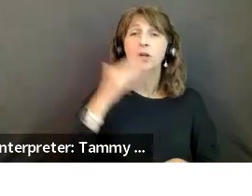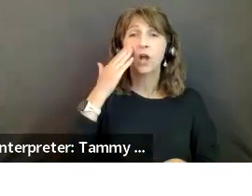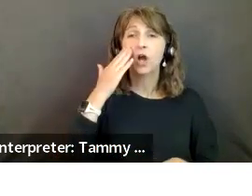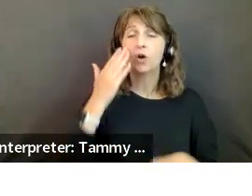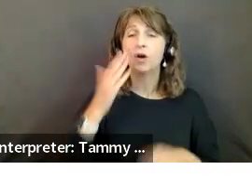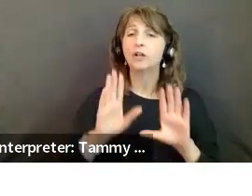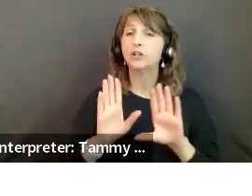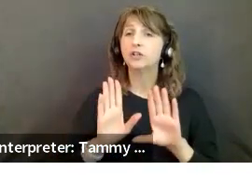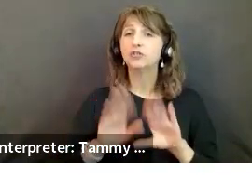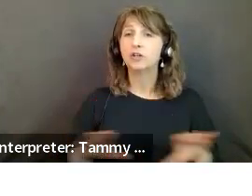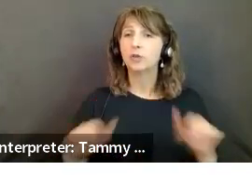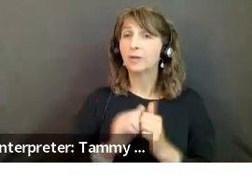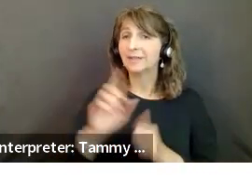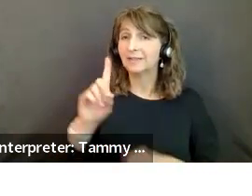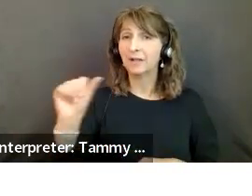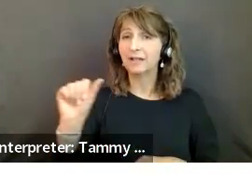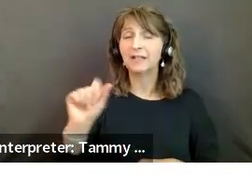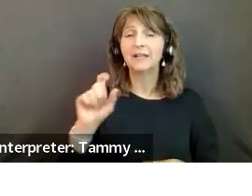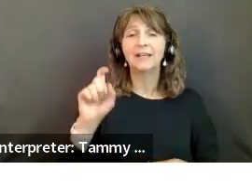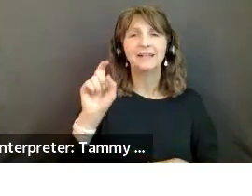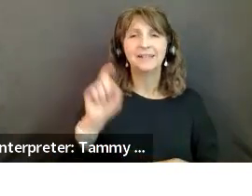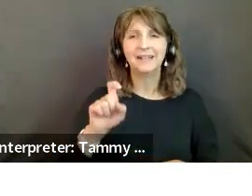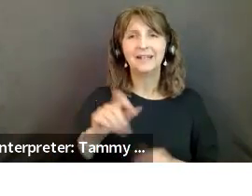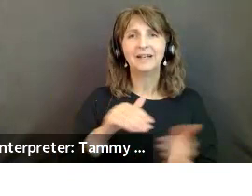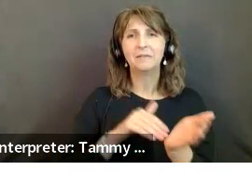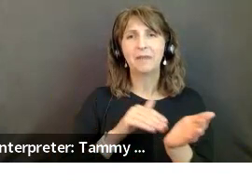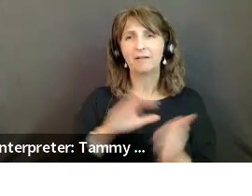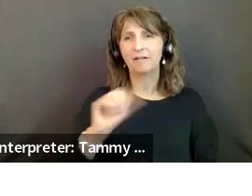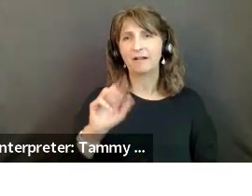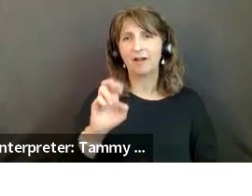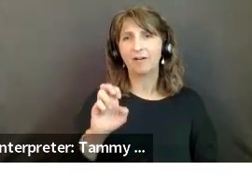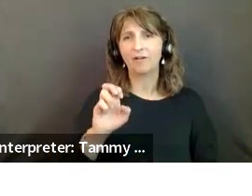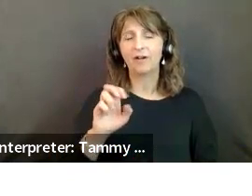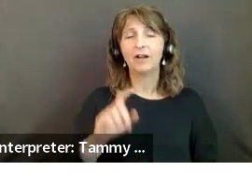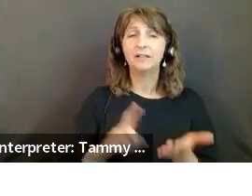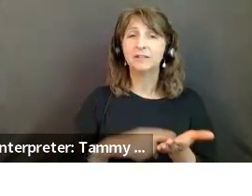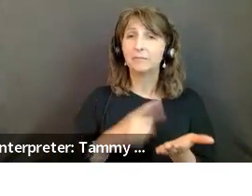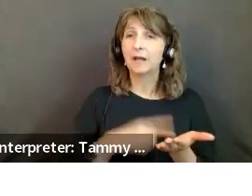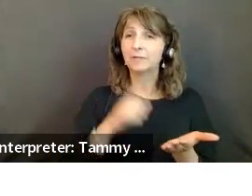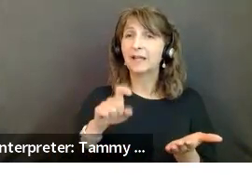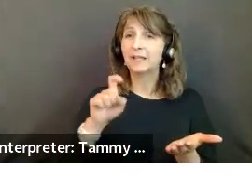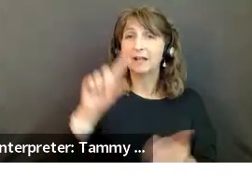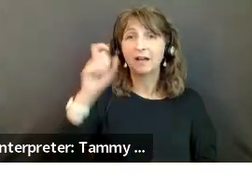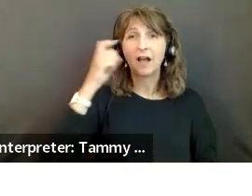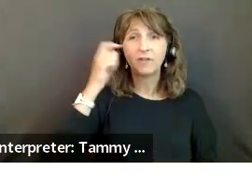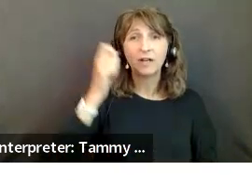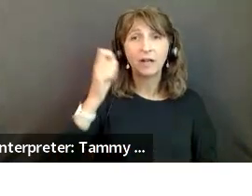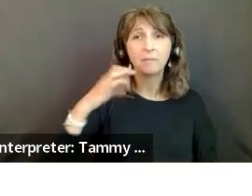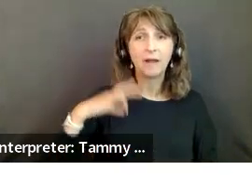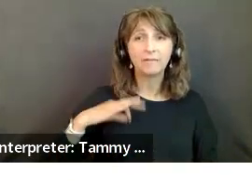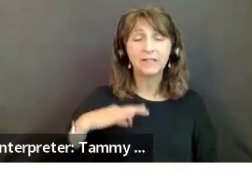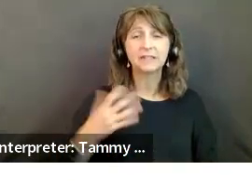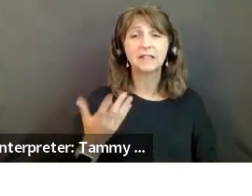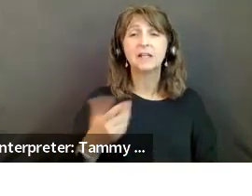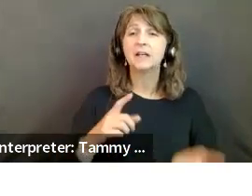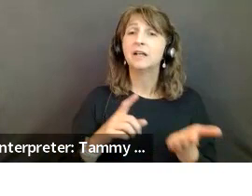especially children with disabilities, need medical care. Sometimes they need government benefits. And we also know that